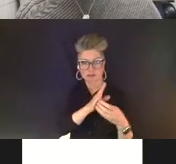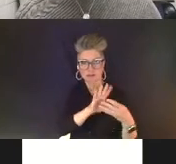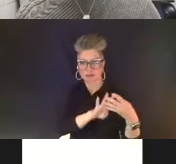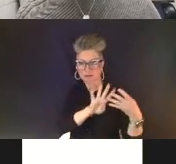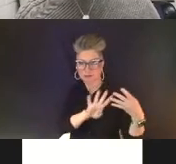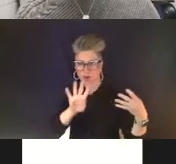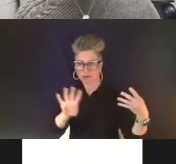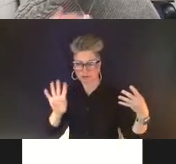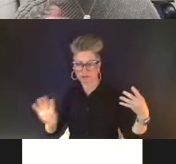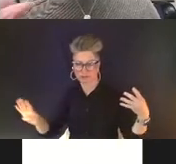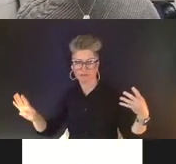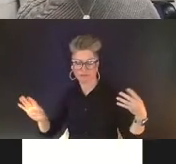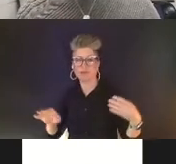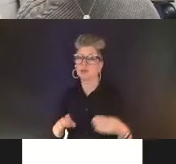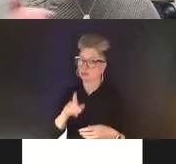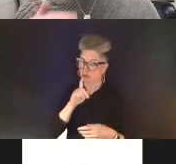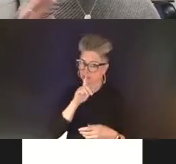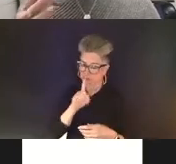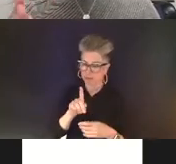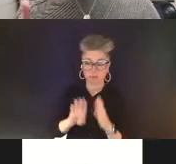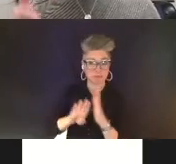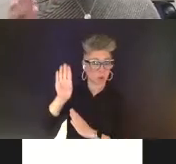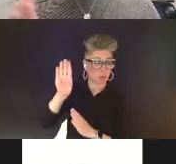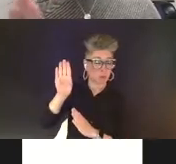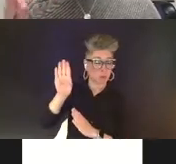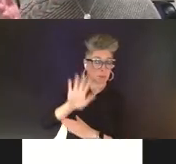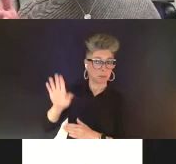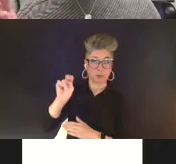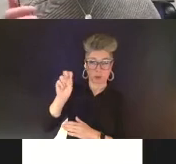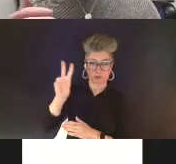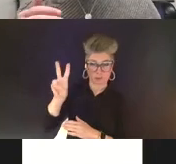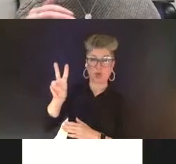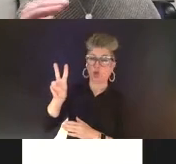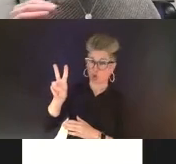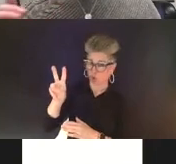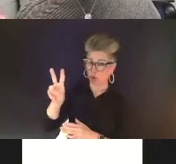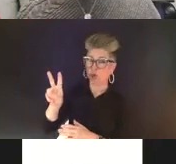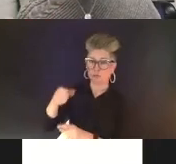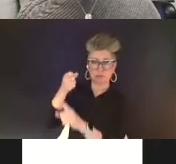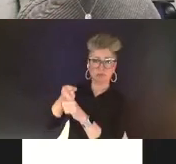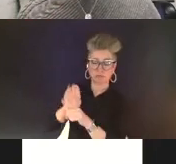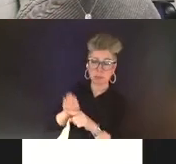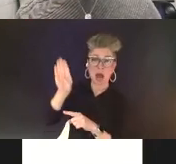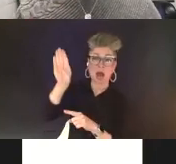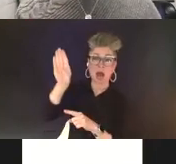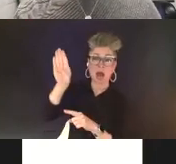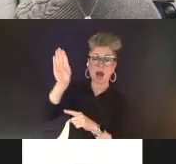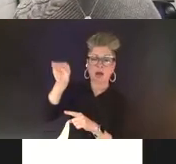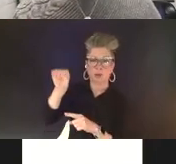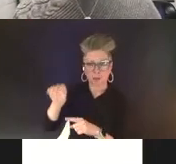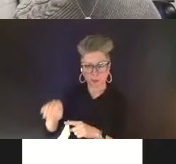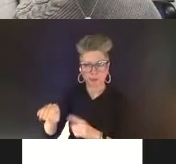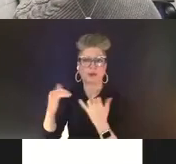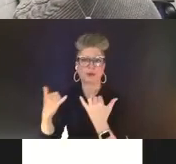at. So really, we definitely had a spike around November or in November, but it has certainly improved over